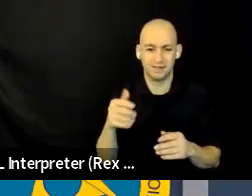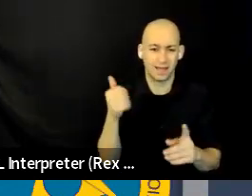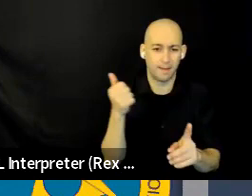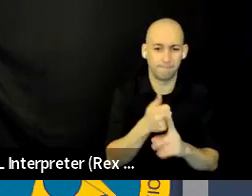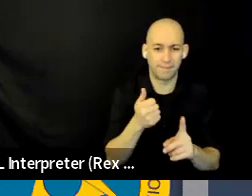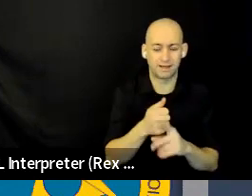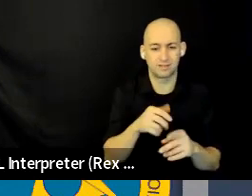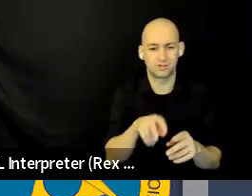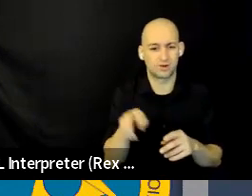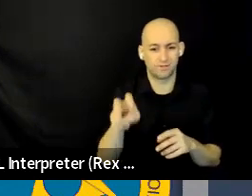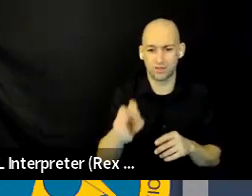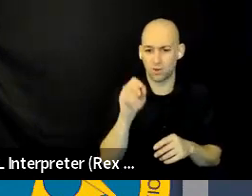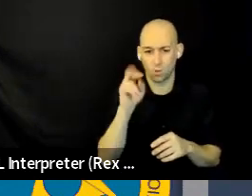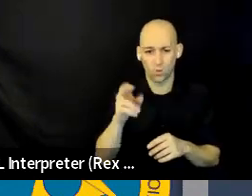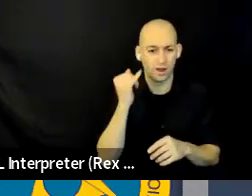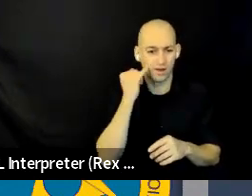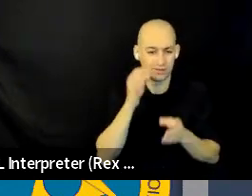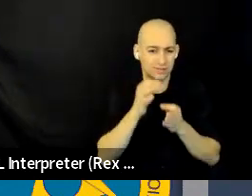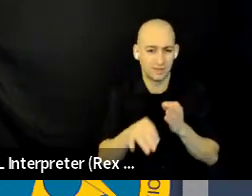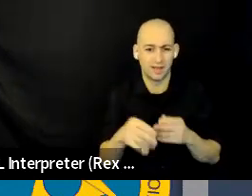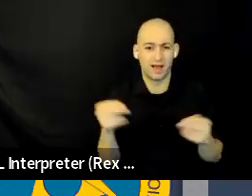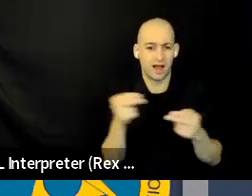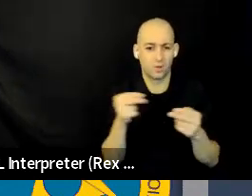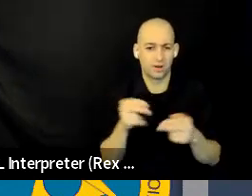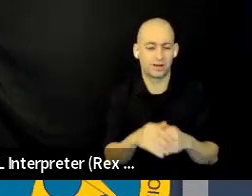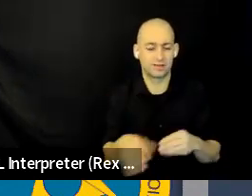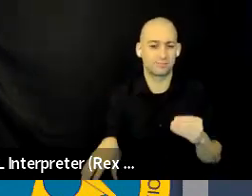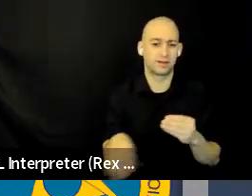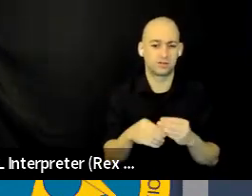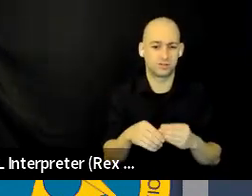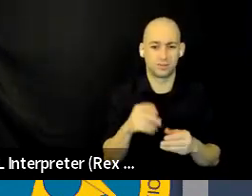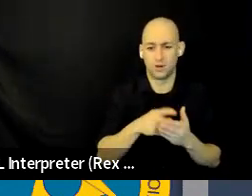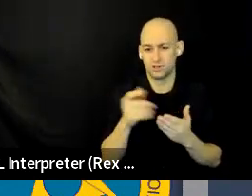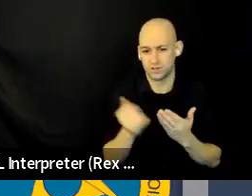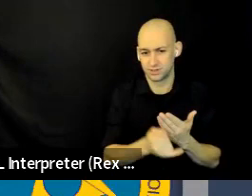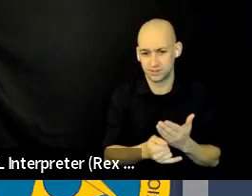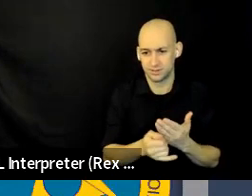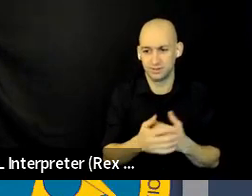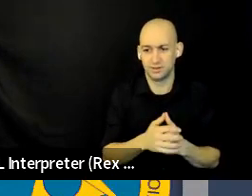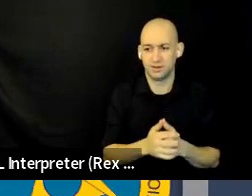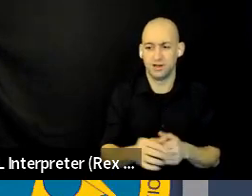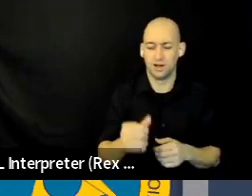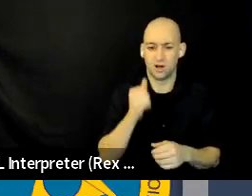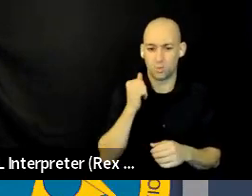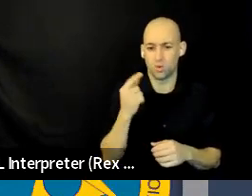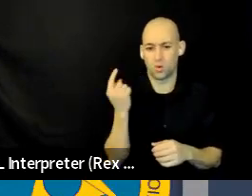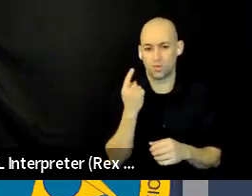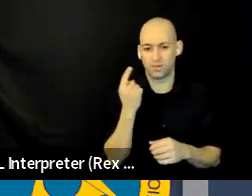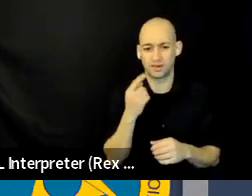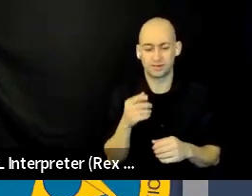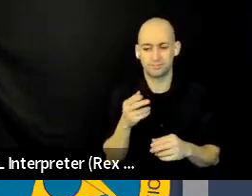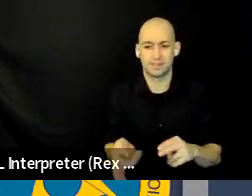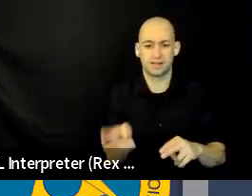a highway expansion project. Aligning CSIS 2.0 with this guiding principle will not only enhance the success and viability of